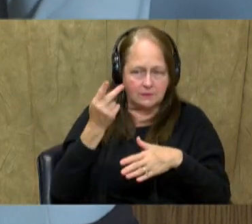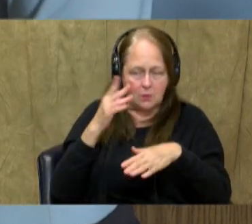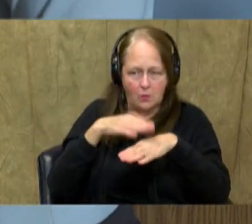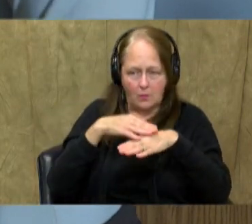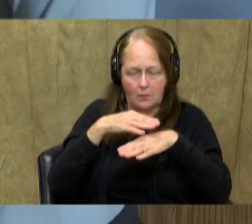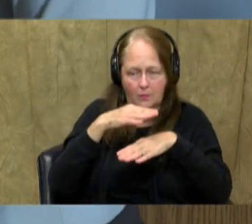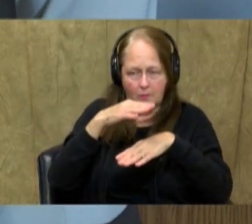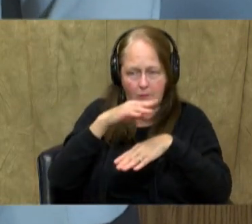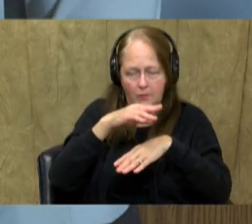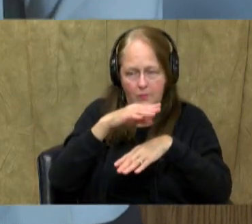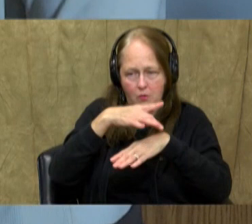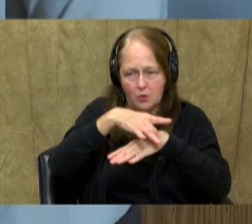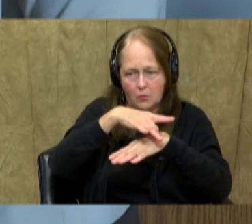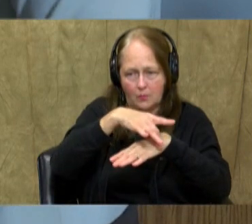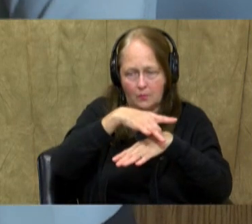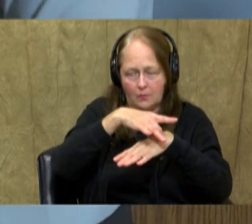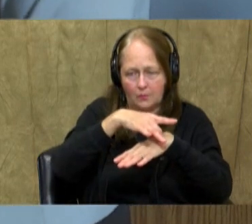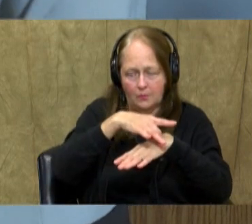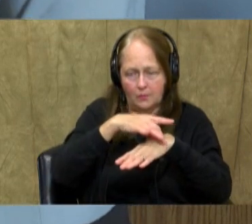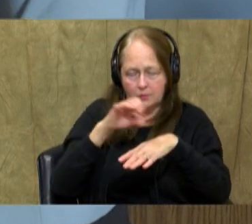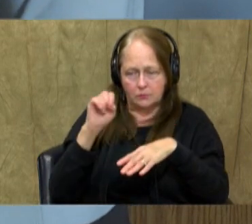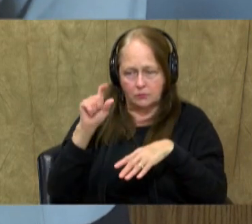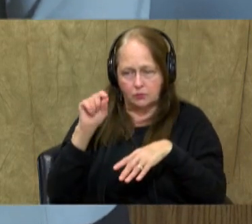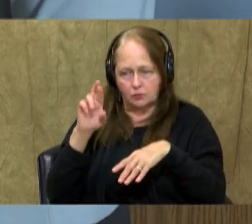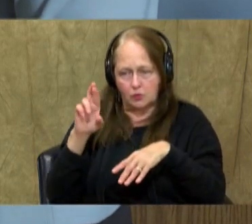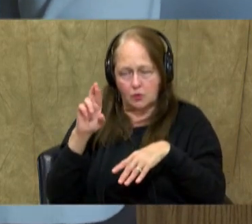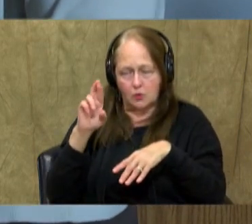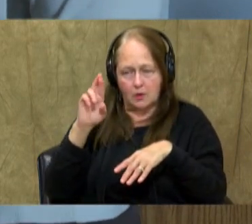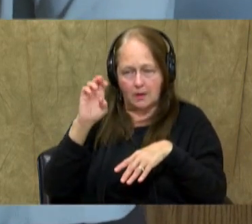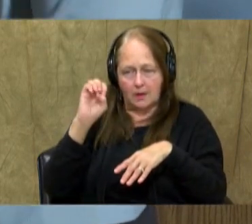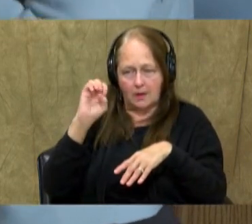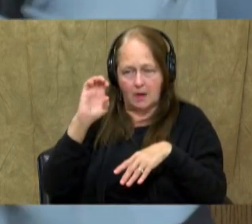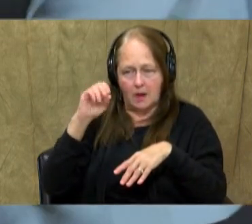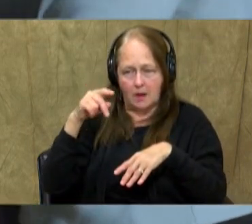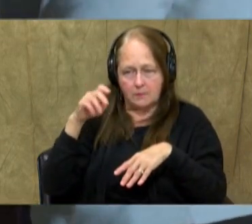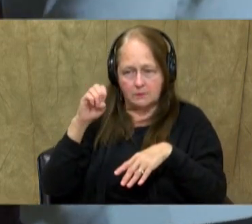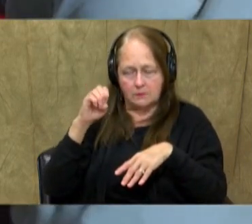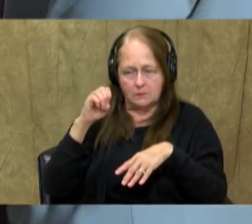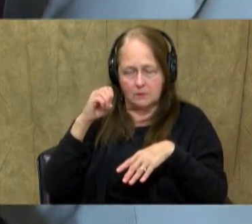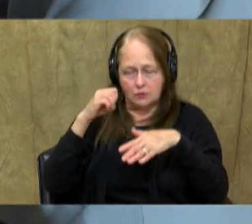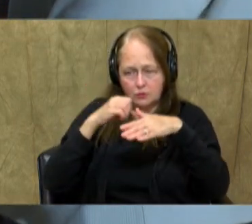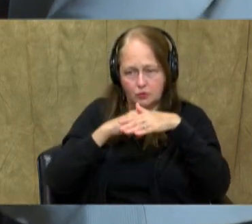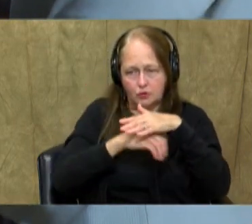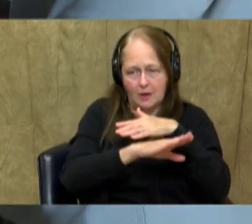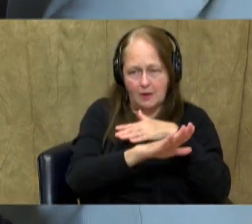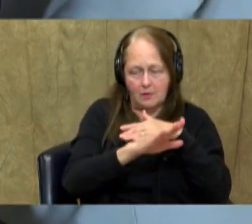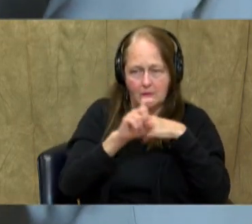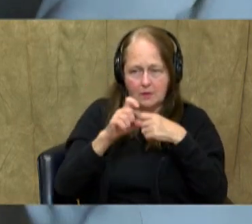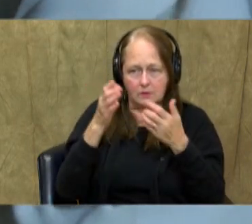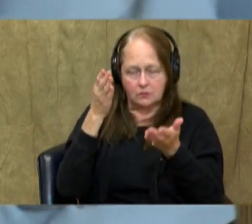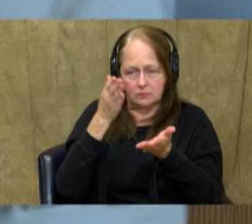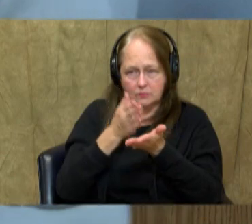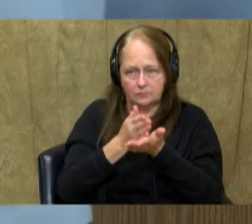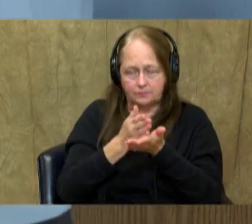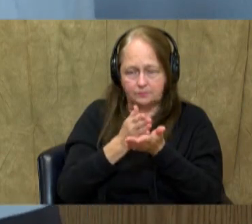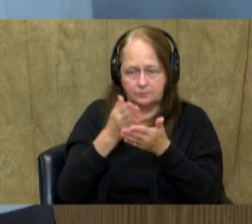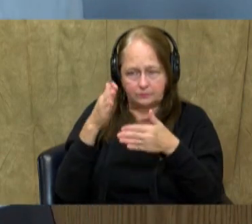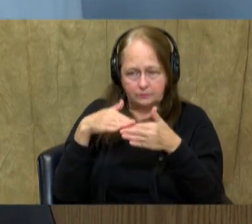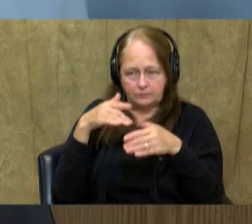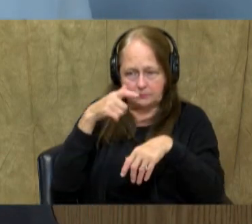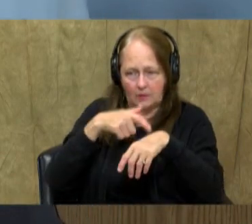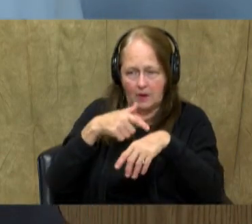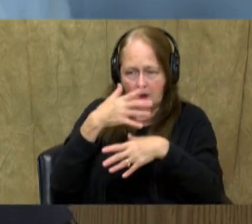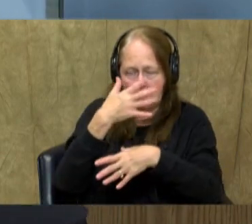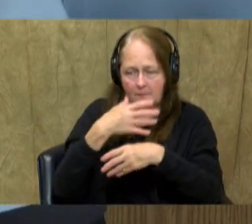Solar eclipses are only for the people that fall into that shadow. So I'm going to have to stop right here because we're running out of